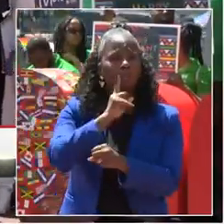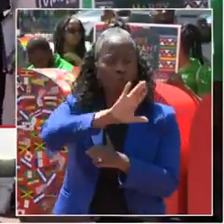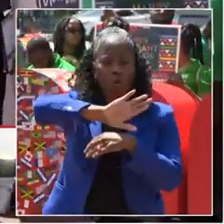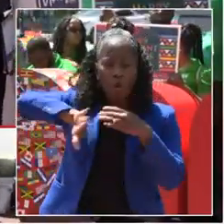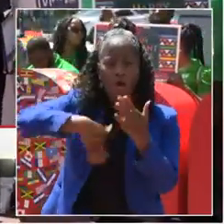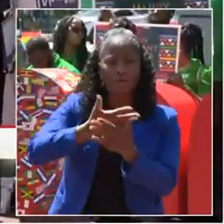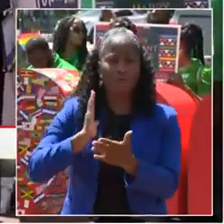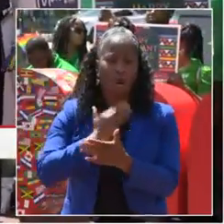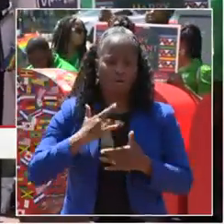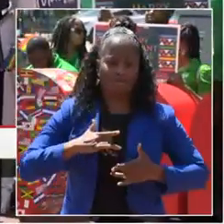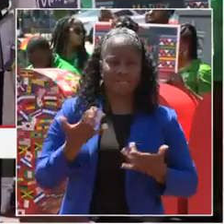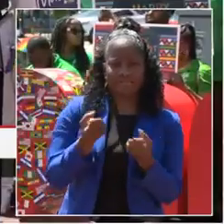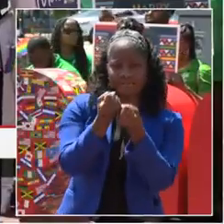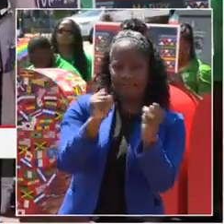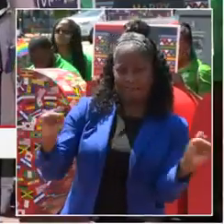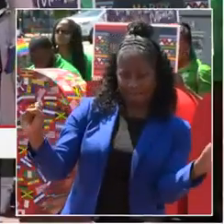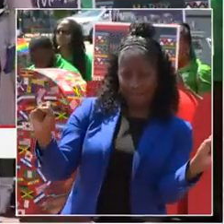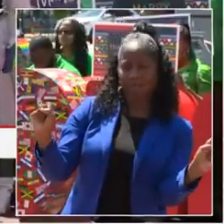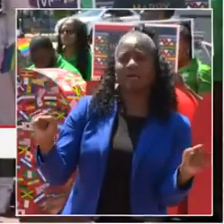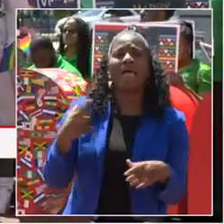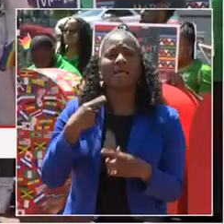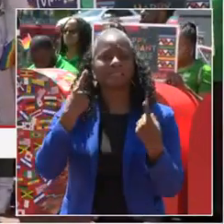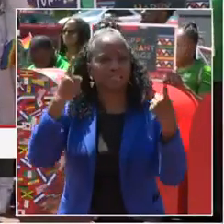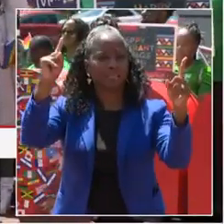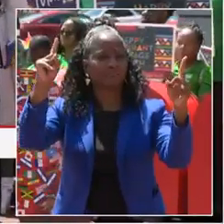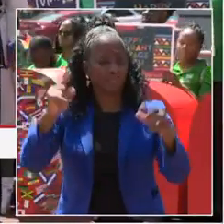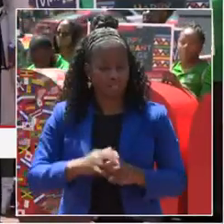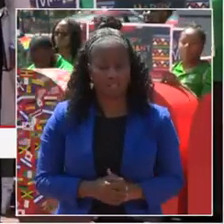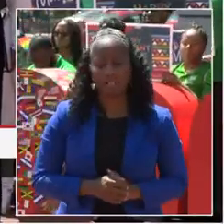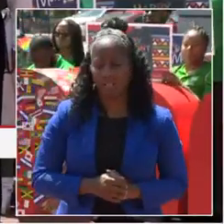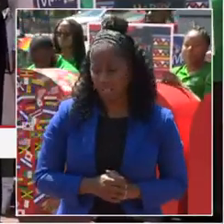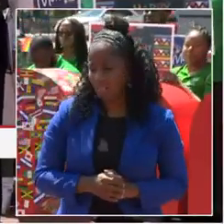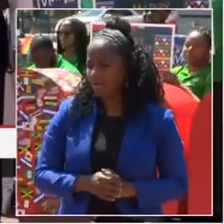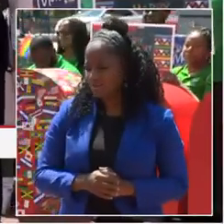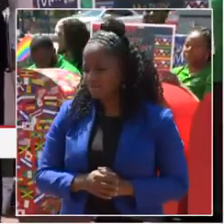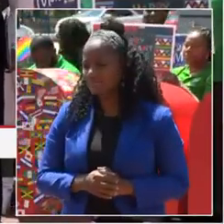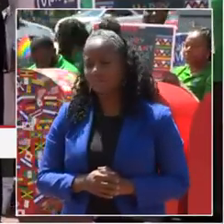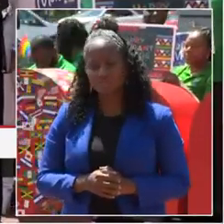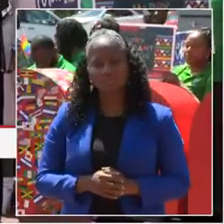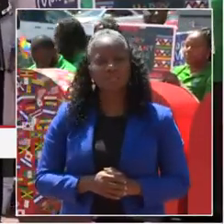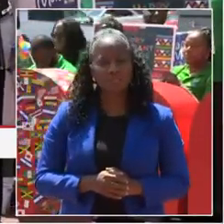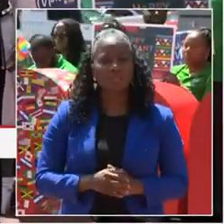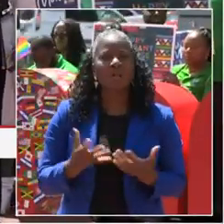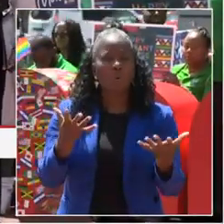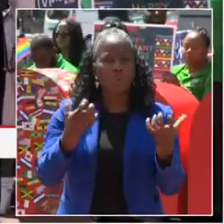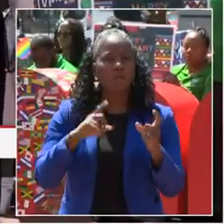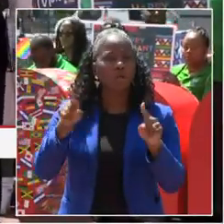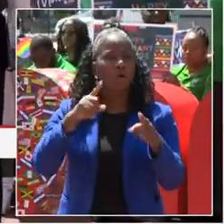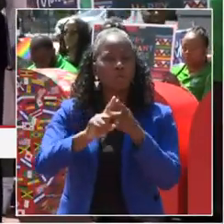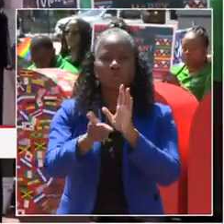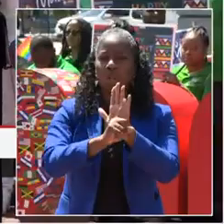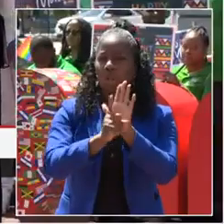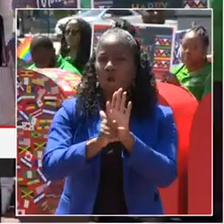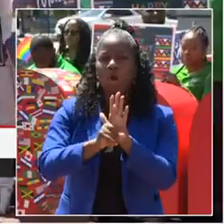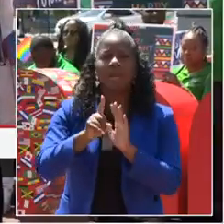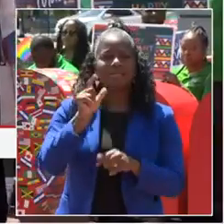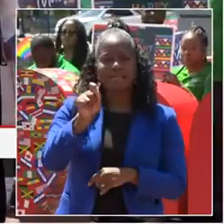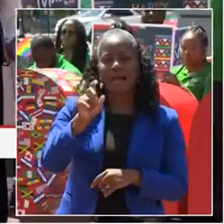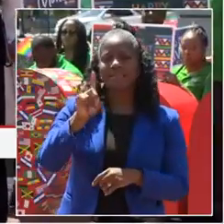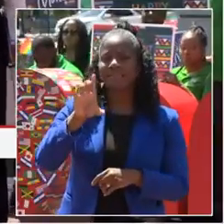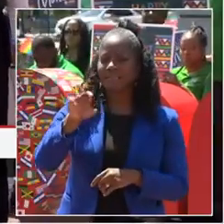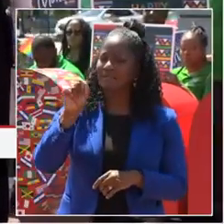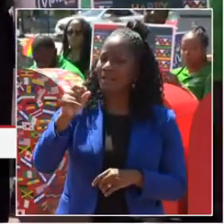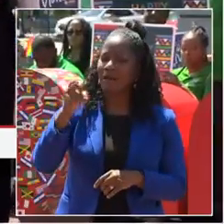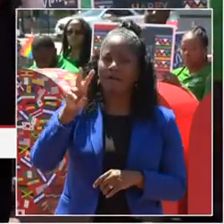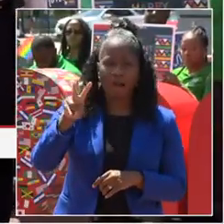of our events a success. We also want you to go to alert.dc.gov and sign up